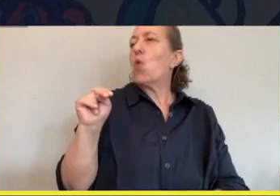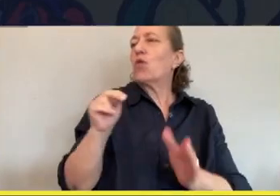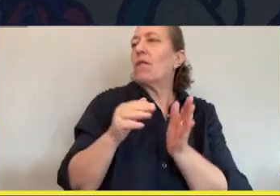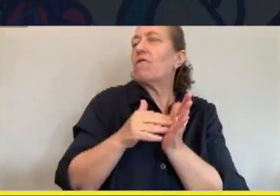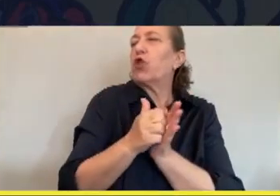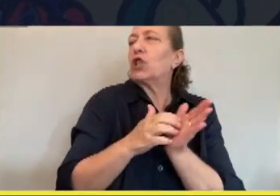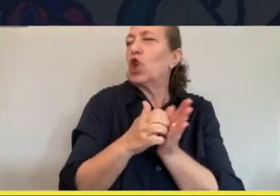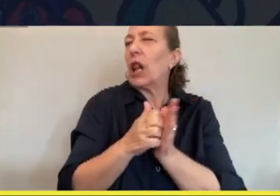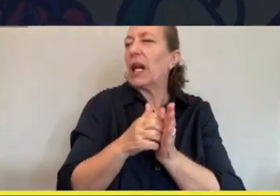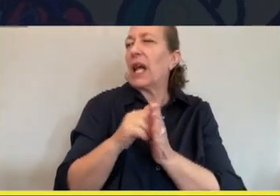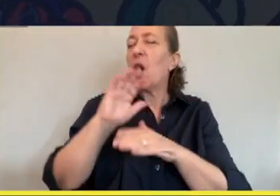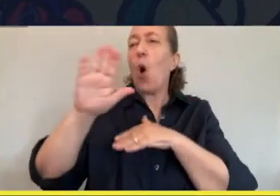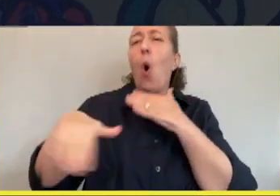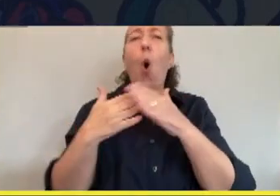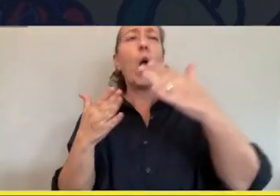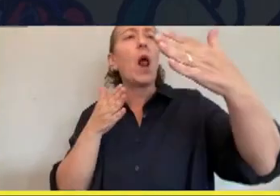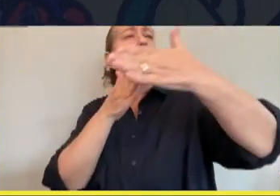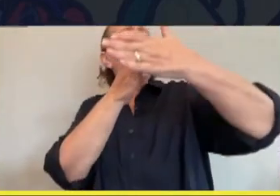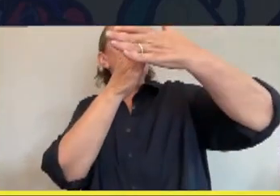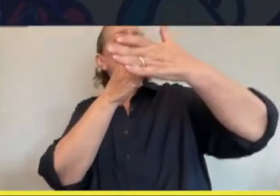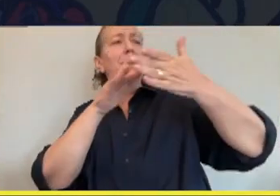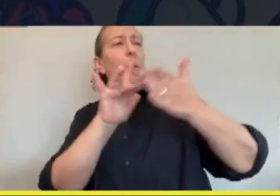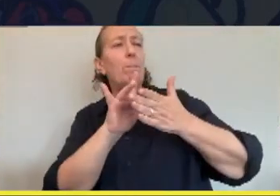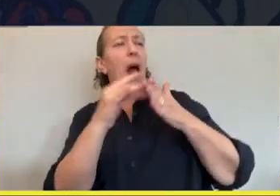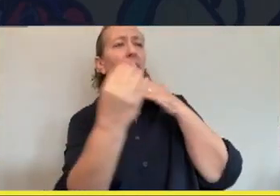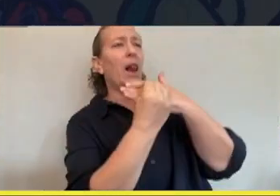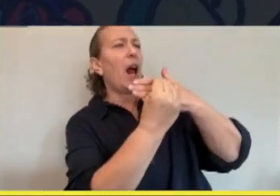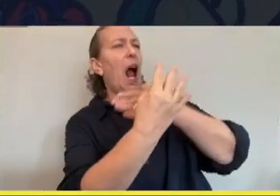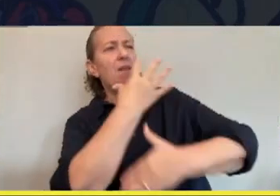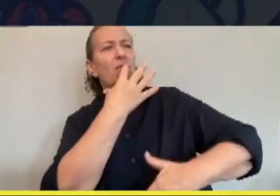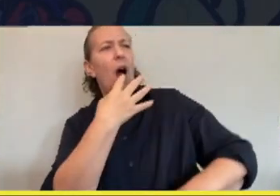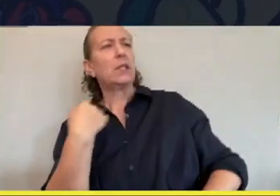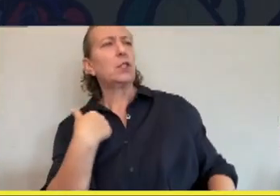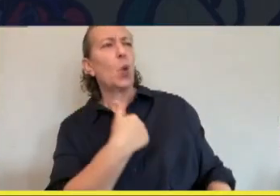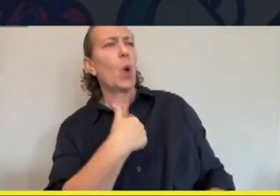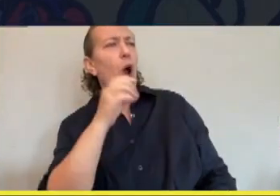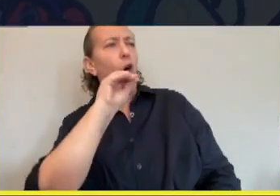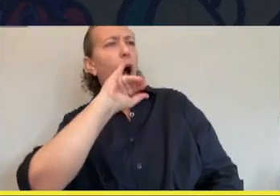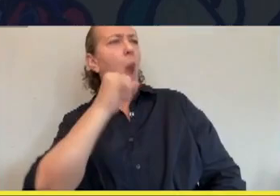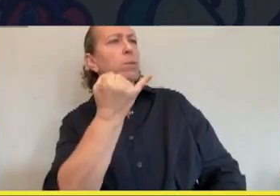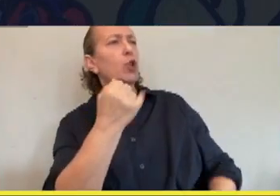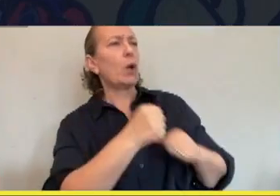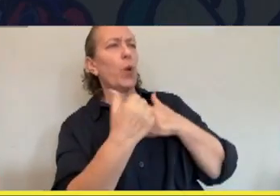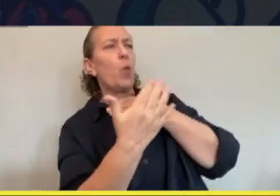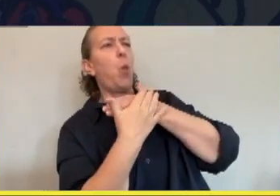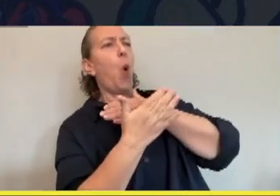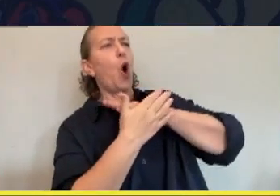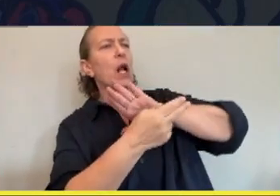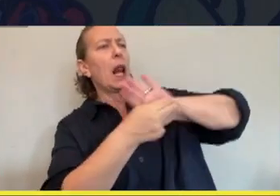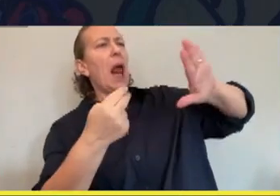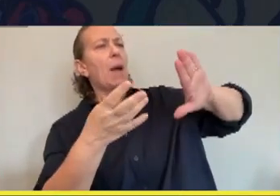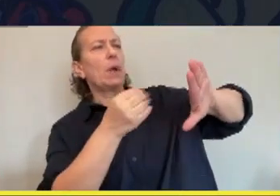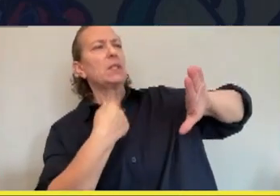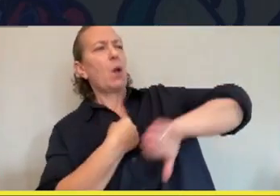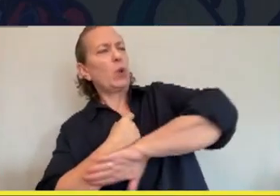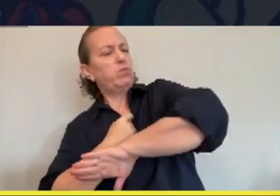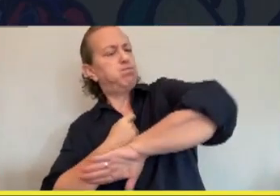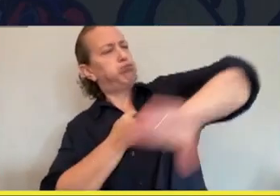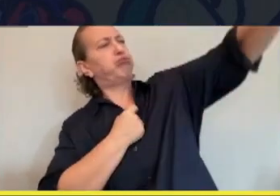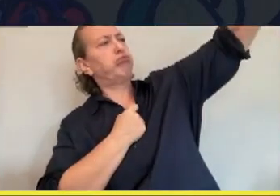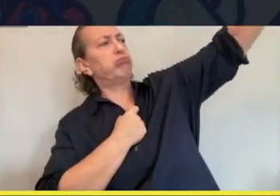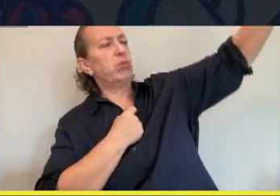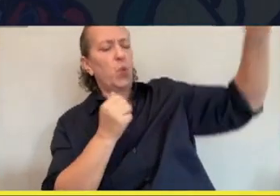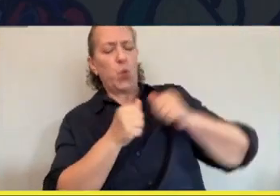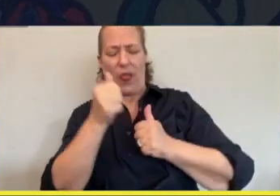medical advice. How we are objects with warning labels and we shrug them off with each step. How